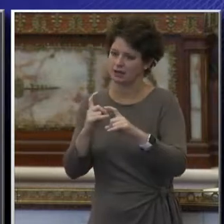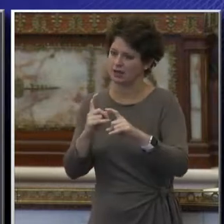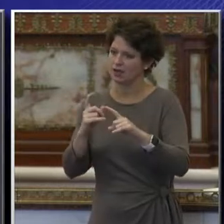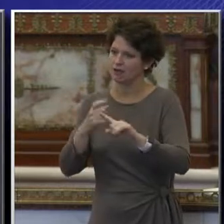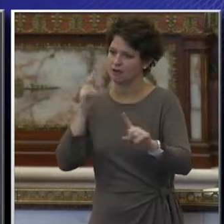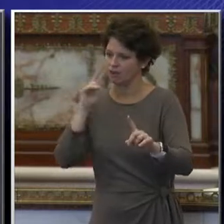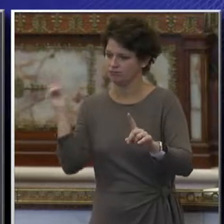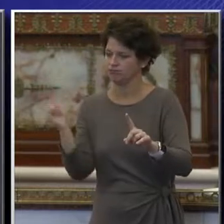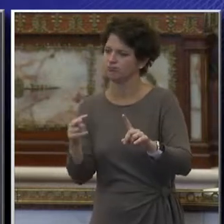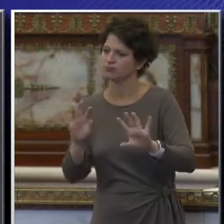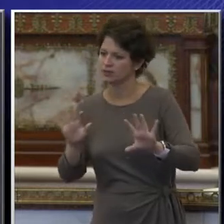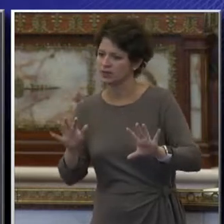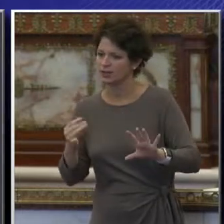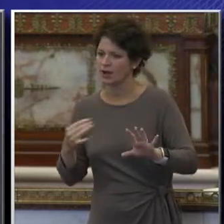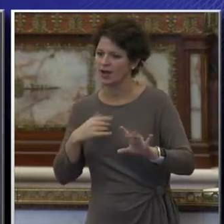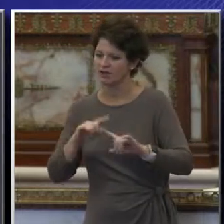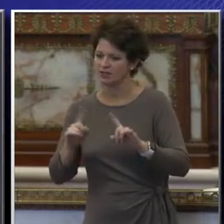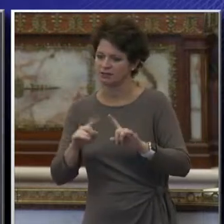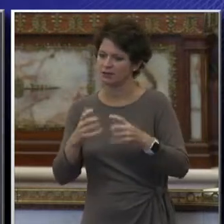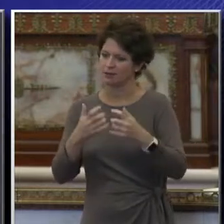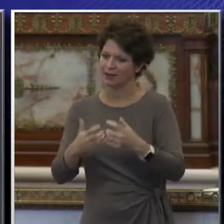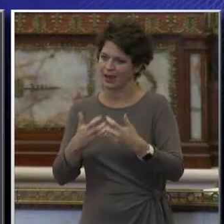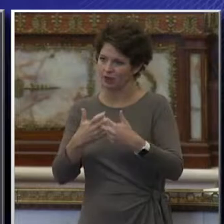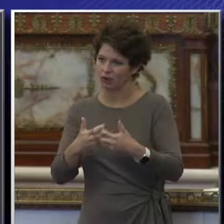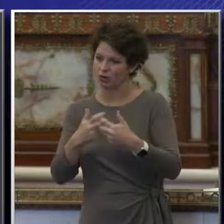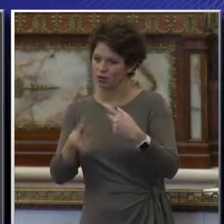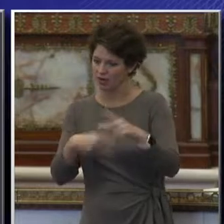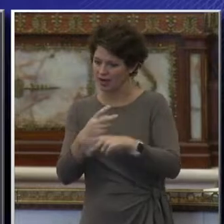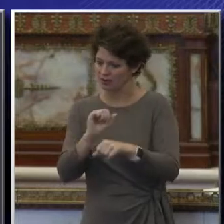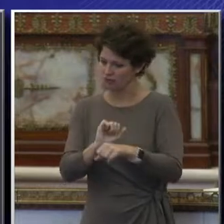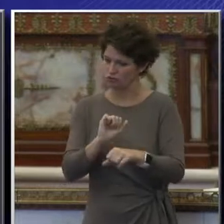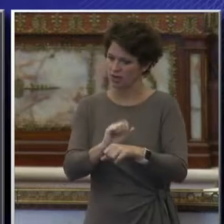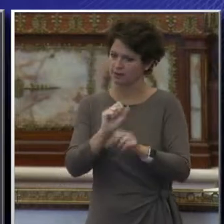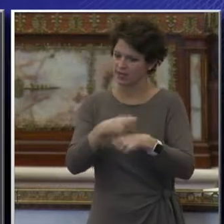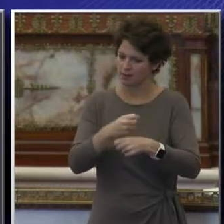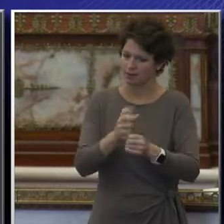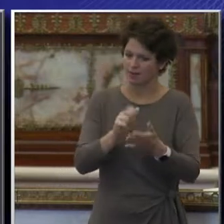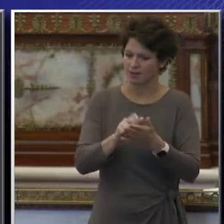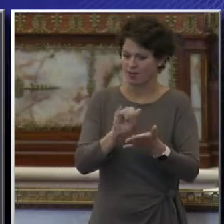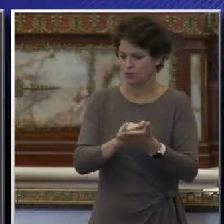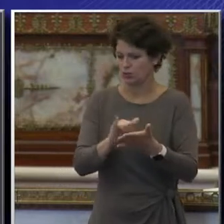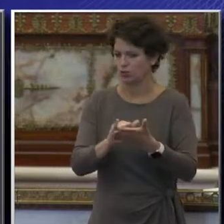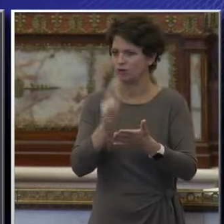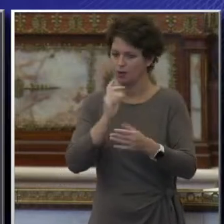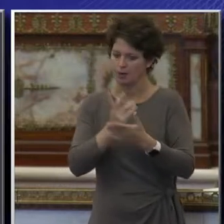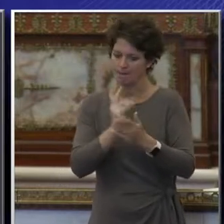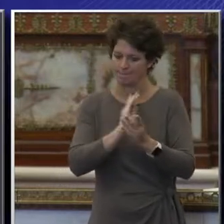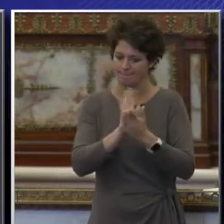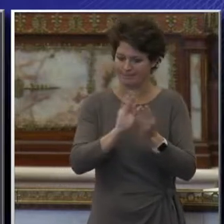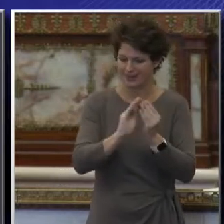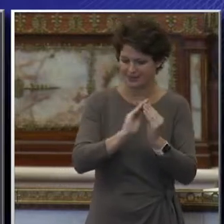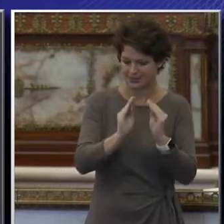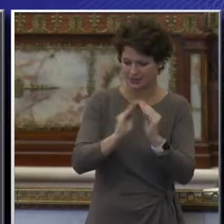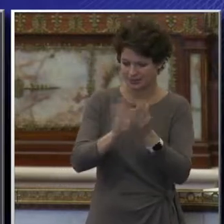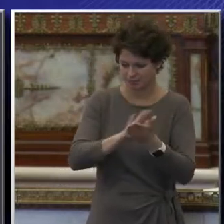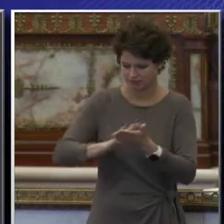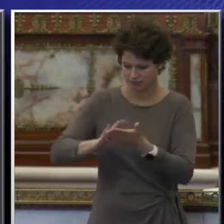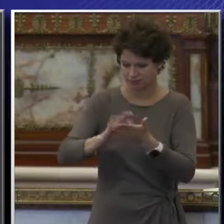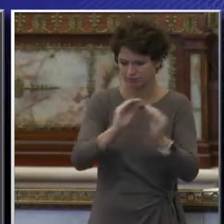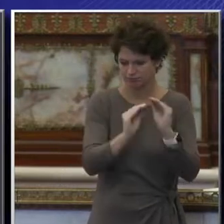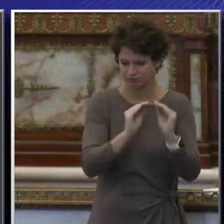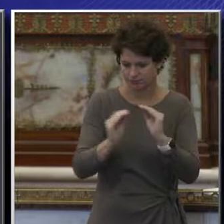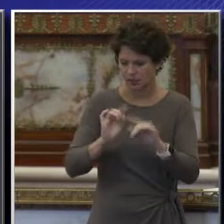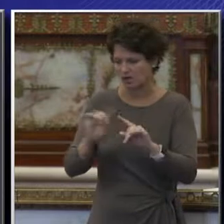you now have different mechanical type jobs that could be created with that as well from a maintenance perspective